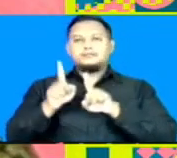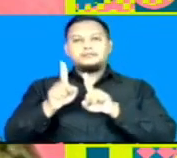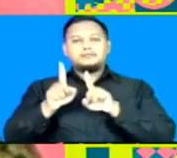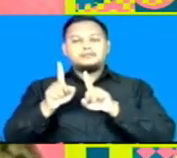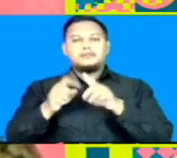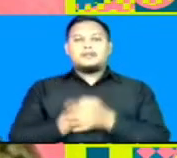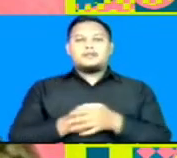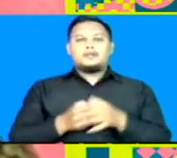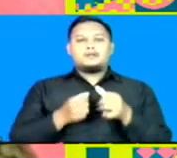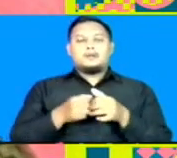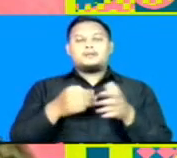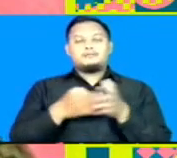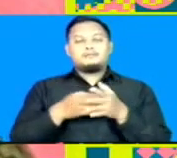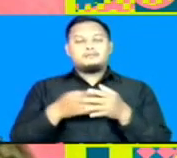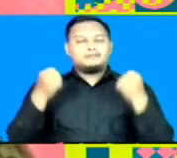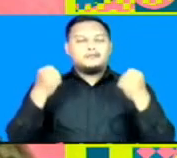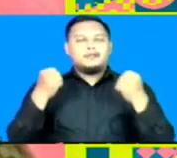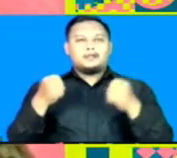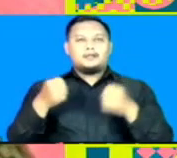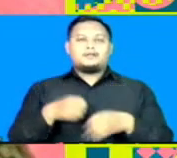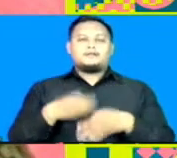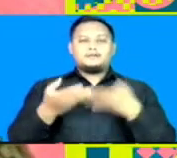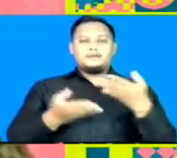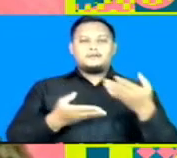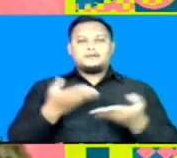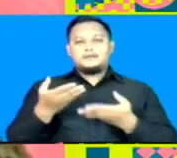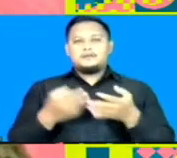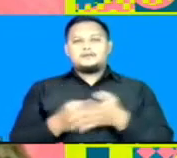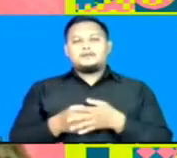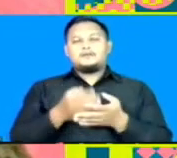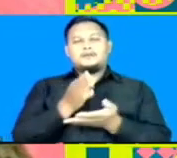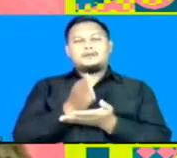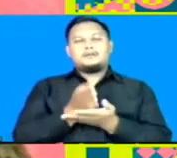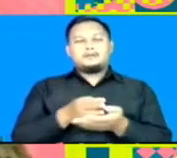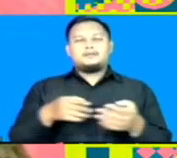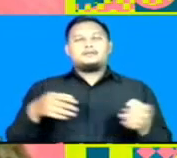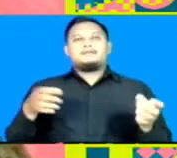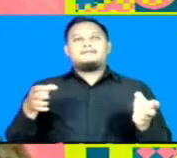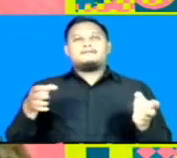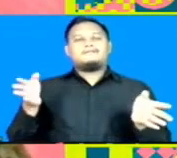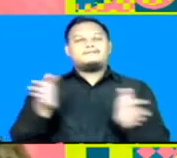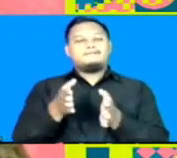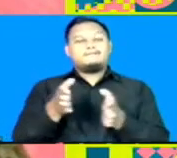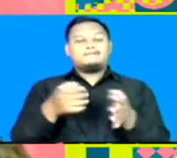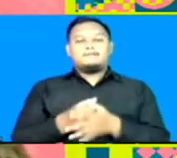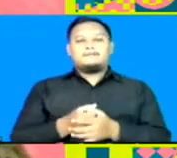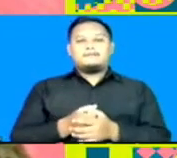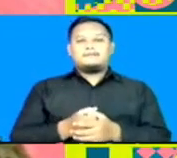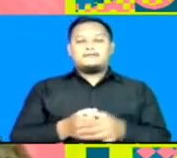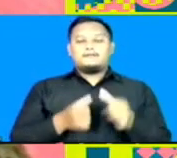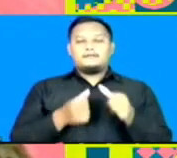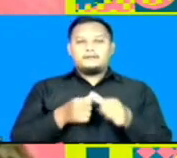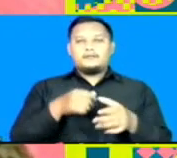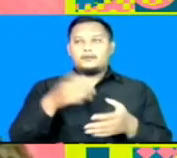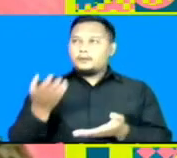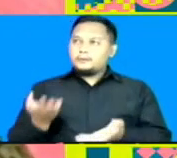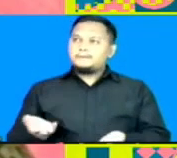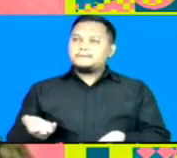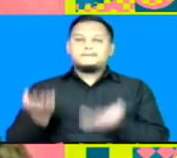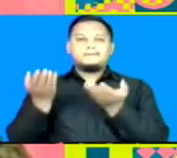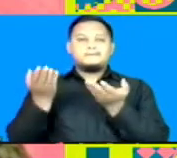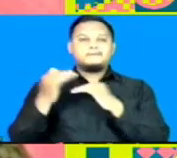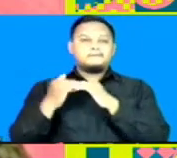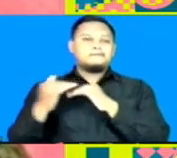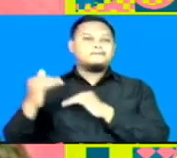and medium-sized enterprises, upholding the values of inclusivity and interconnectedness. We